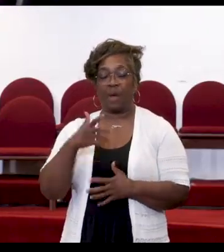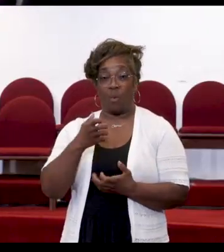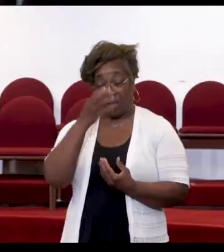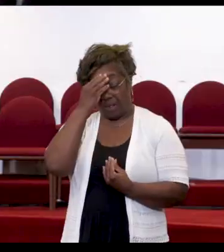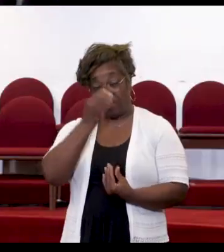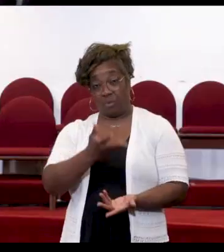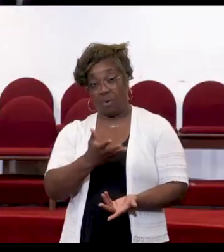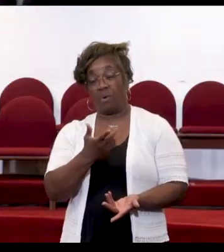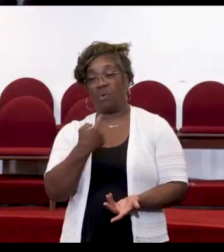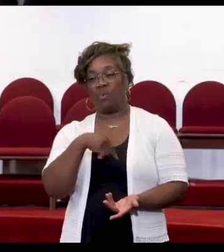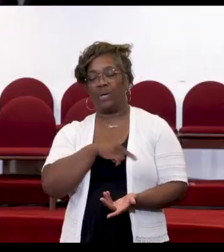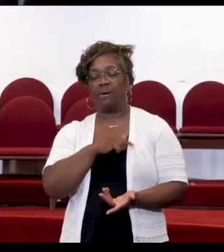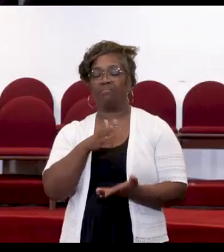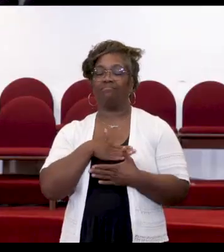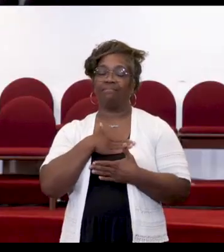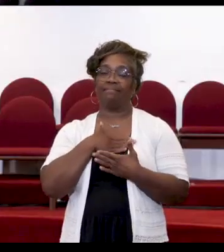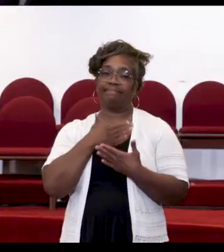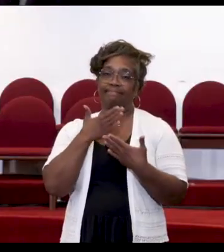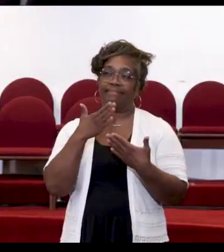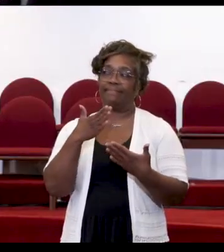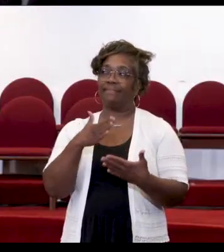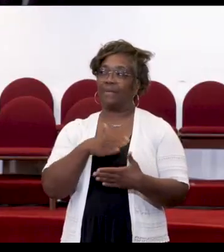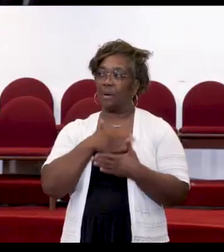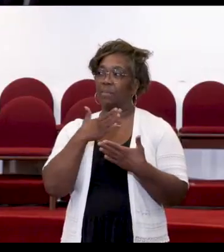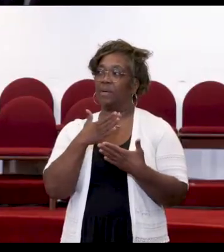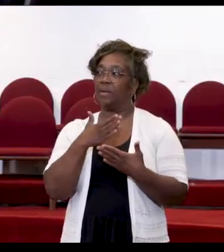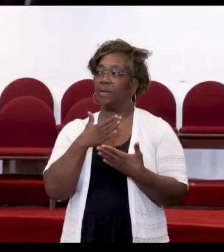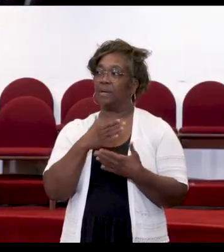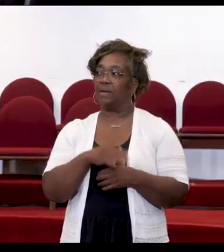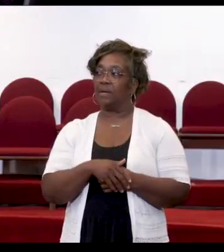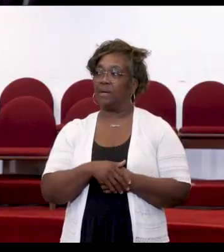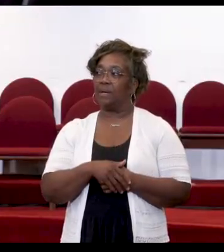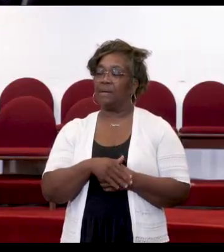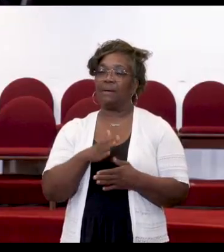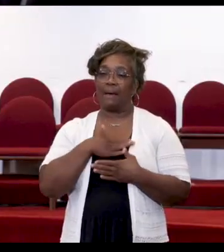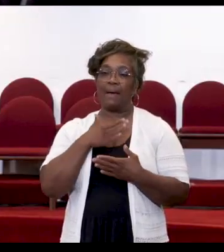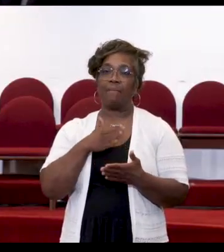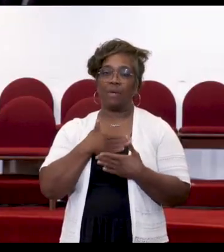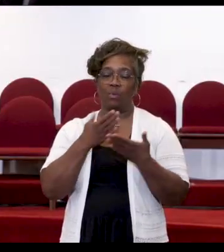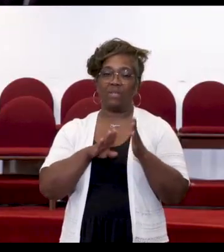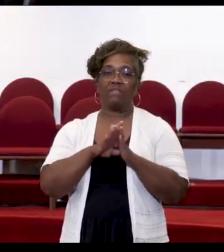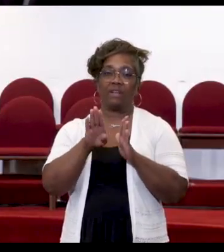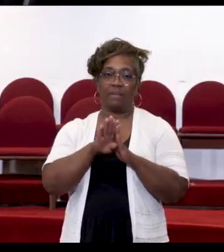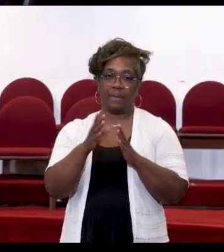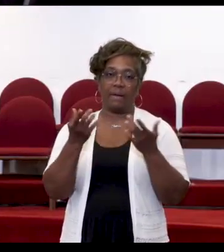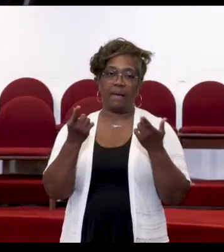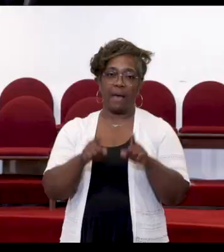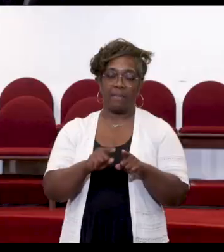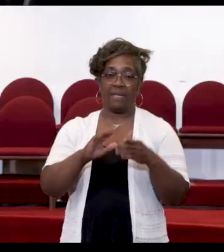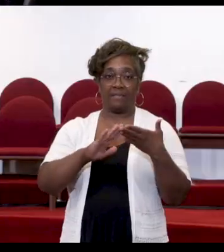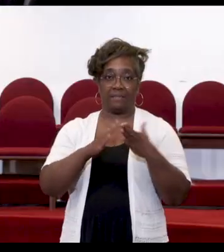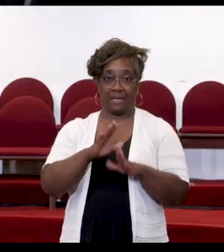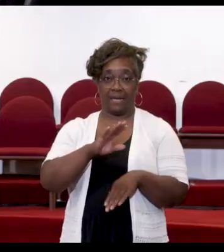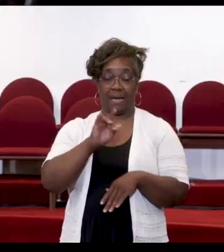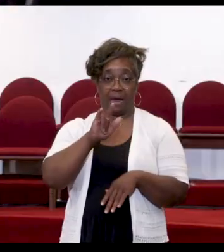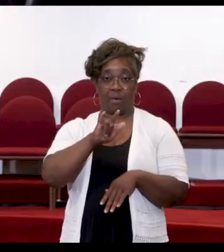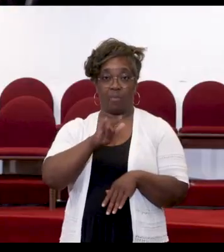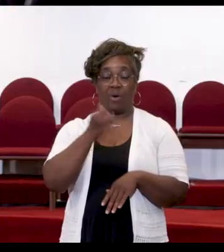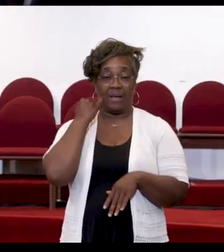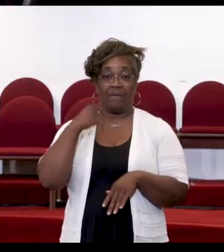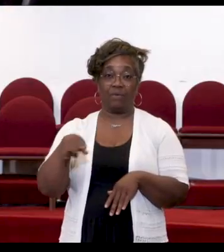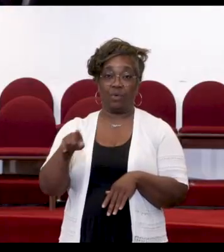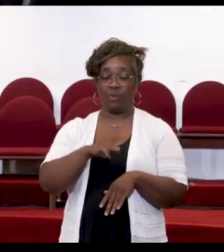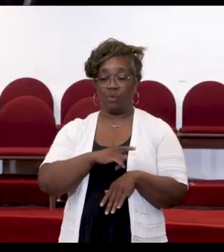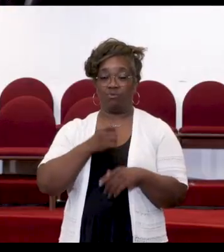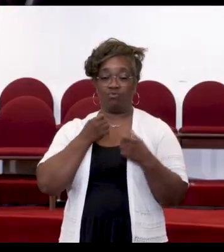just pleased, not quite happy, but pleased with the development that's happening at City Airport. If anybody haven't been up and down